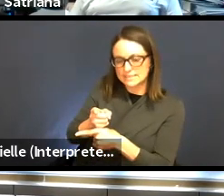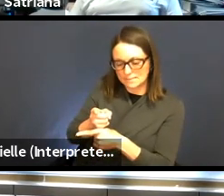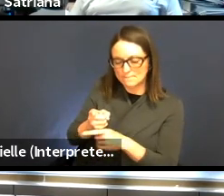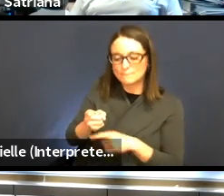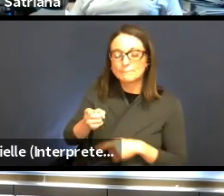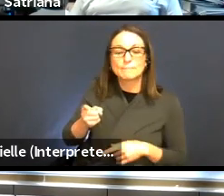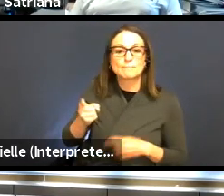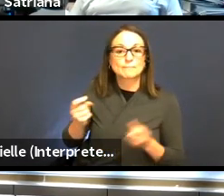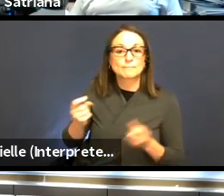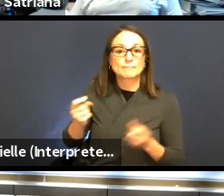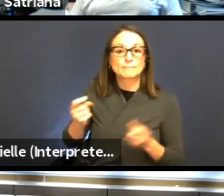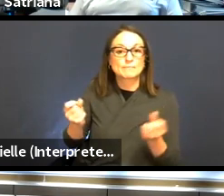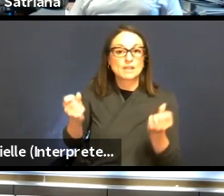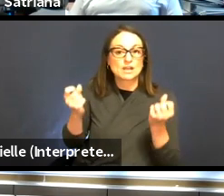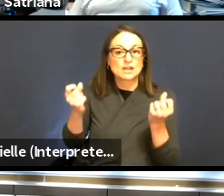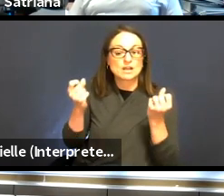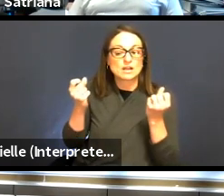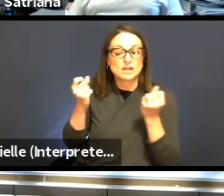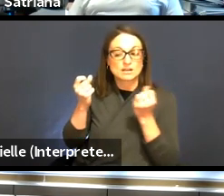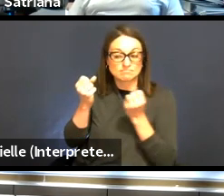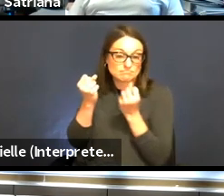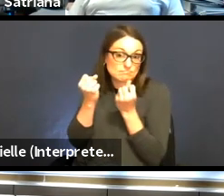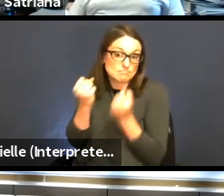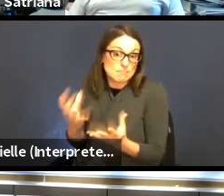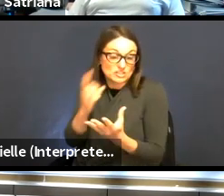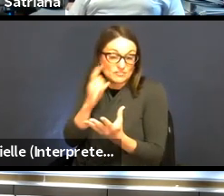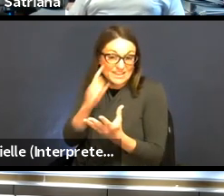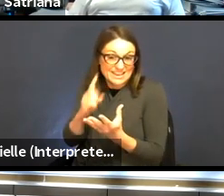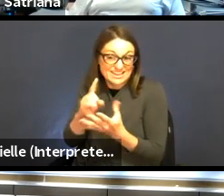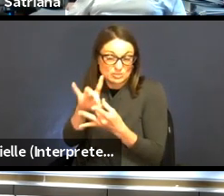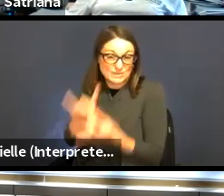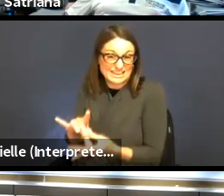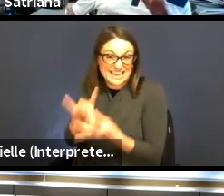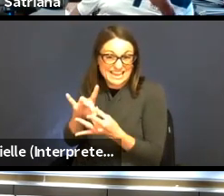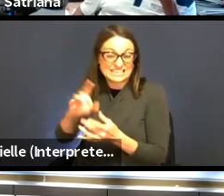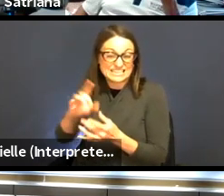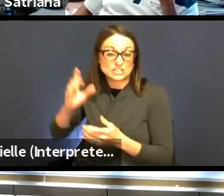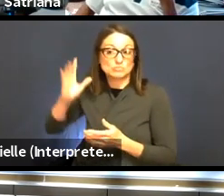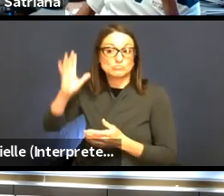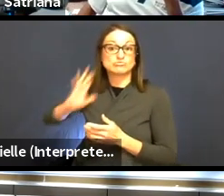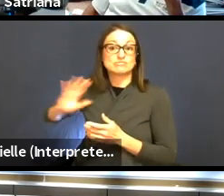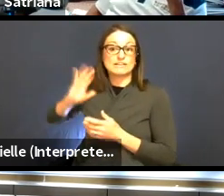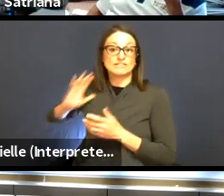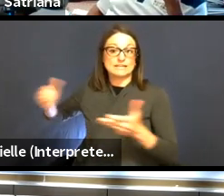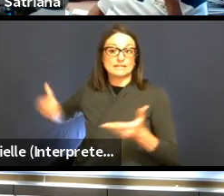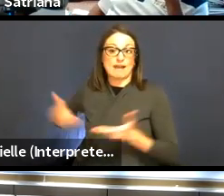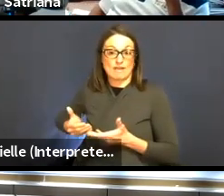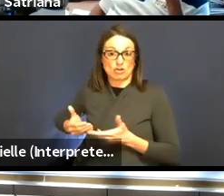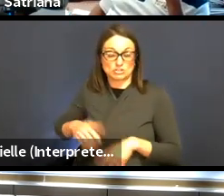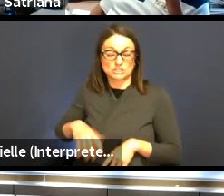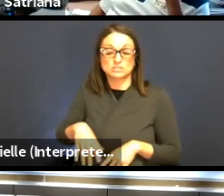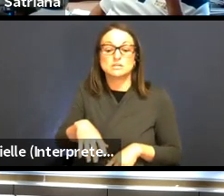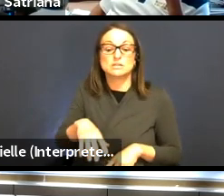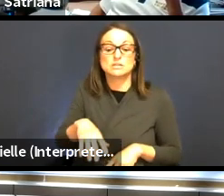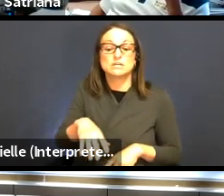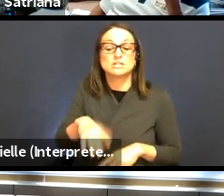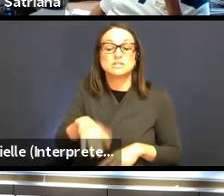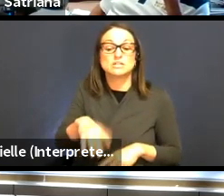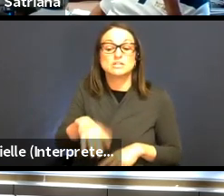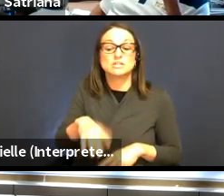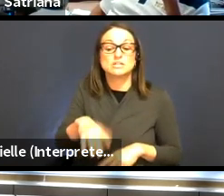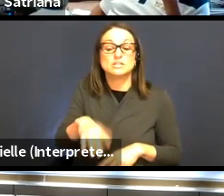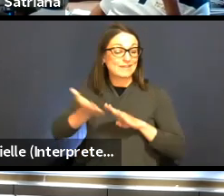Much of that is related to hires that were previously made. So unlike our operating budget, which is a